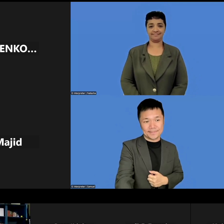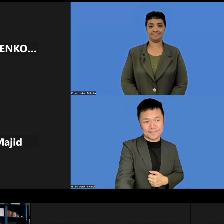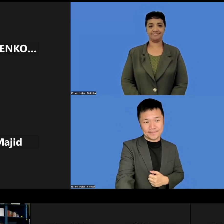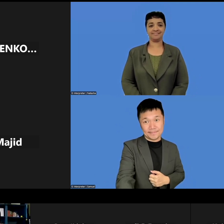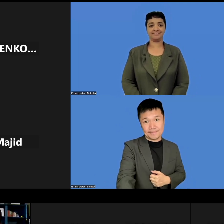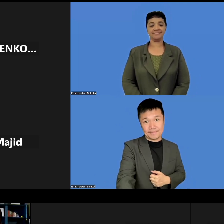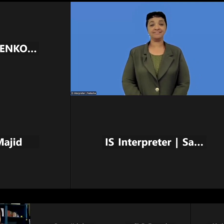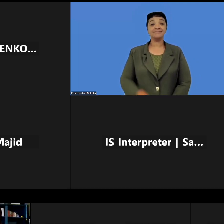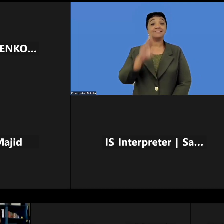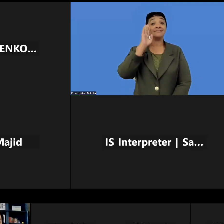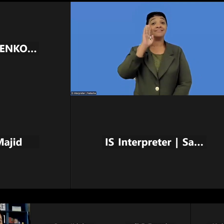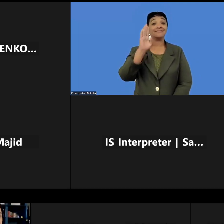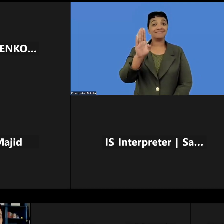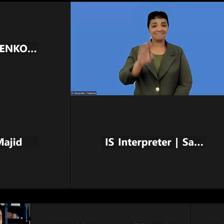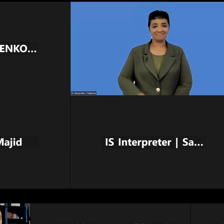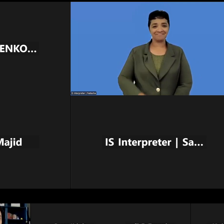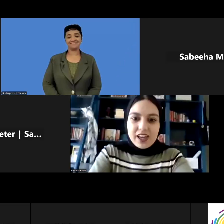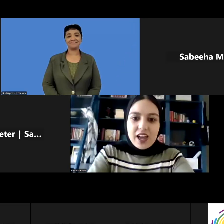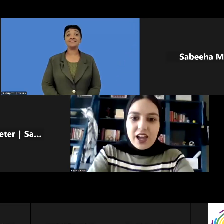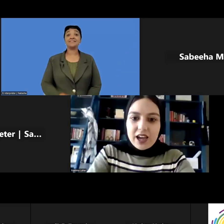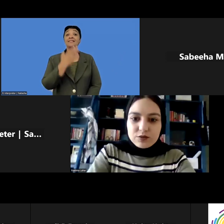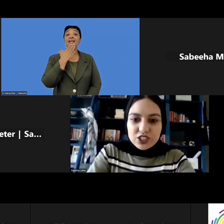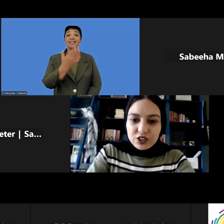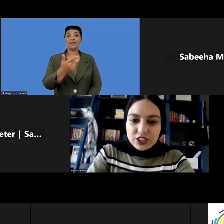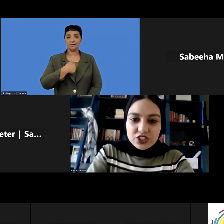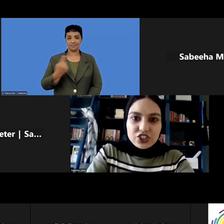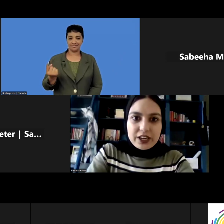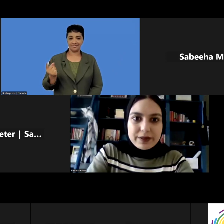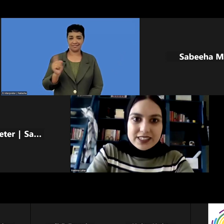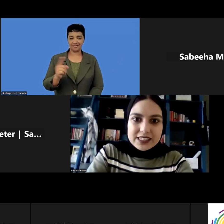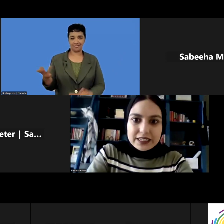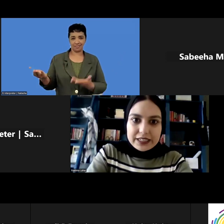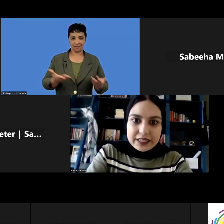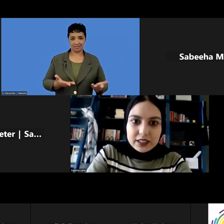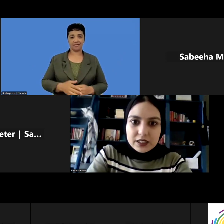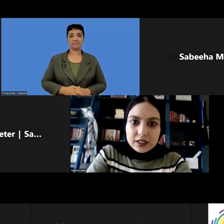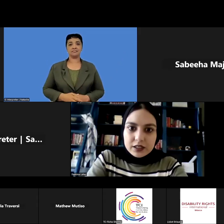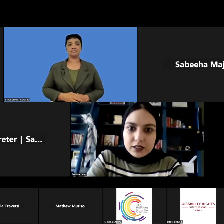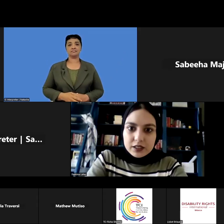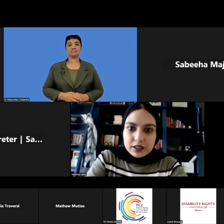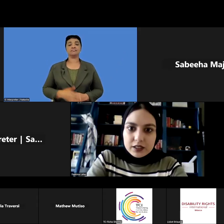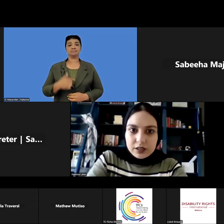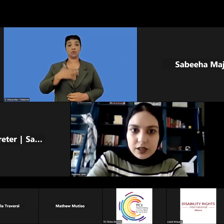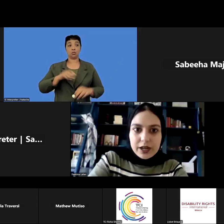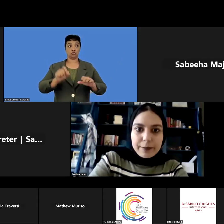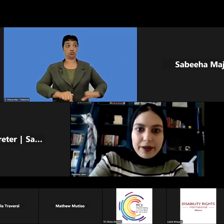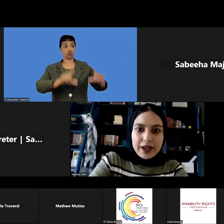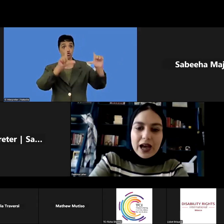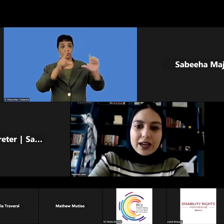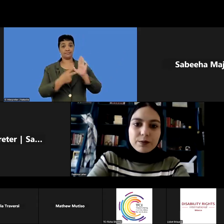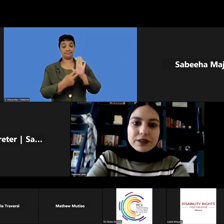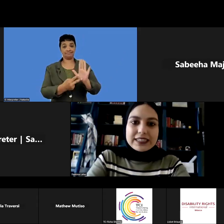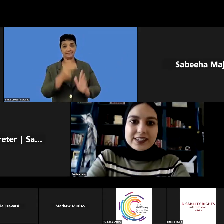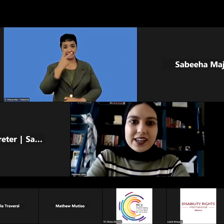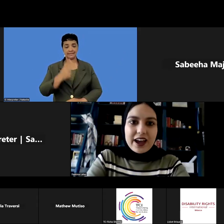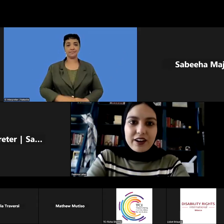Hi, everyone. Thank you so much for having me. I'm just going to share my screen. May